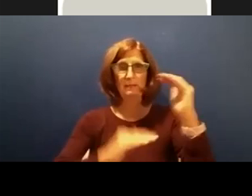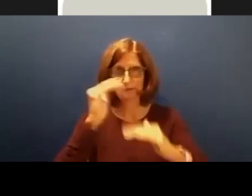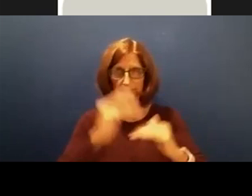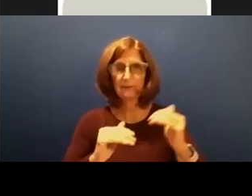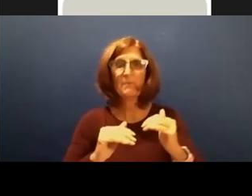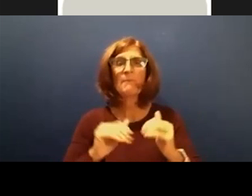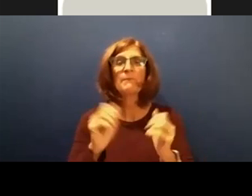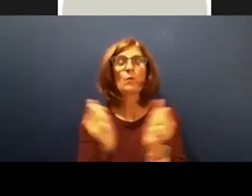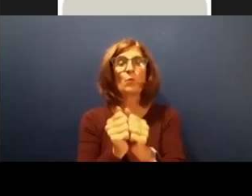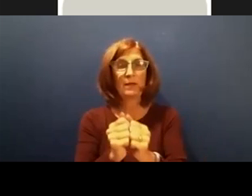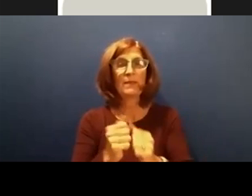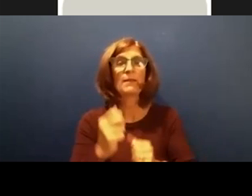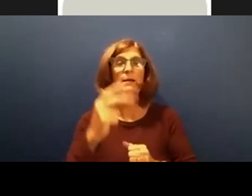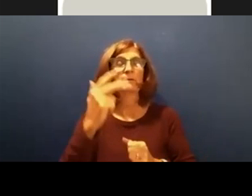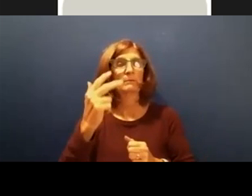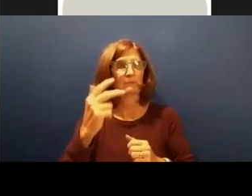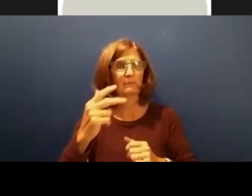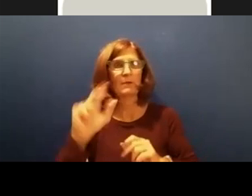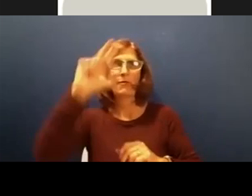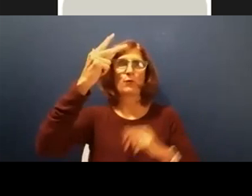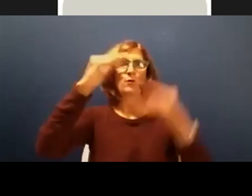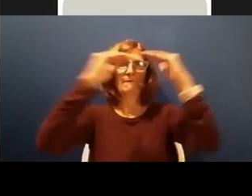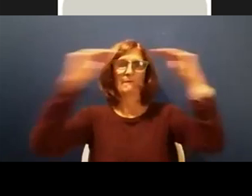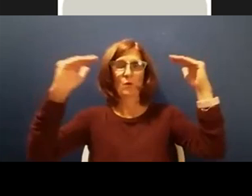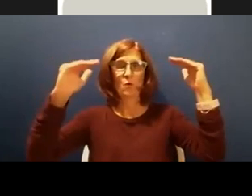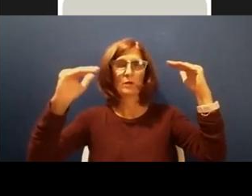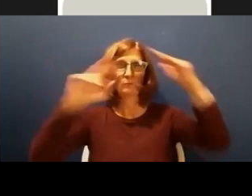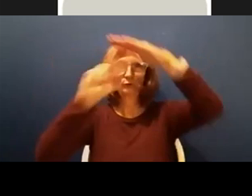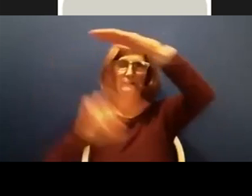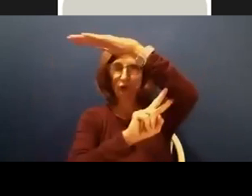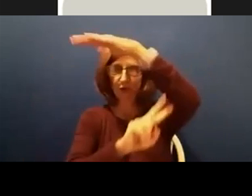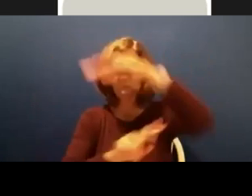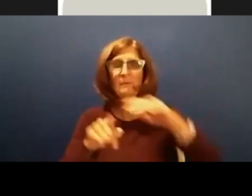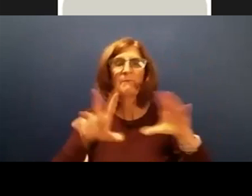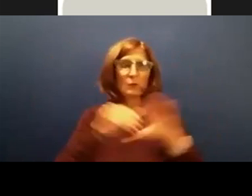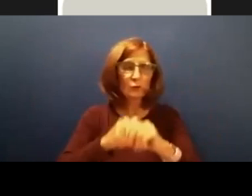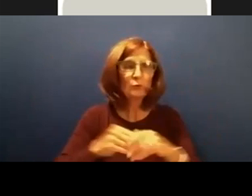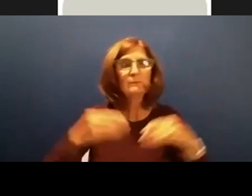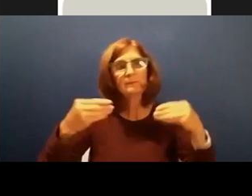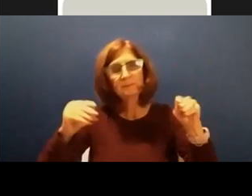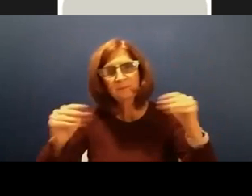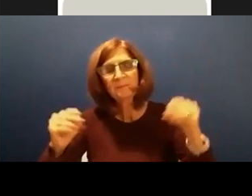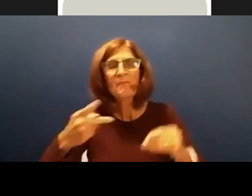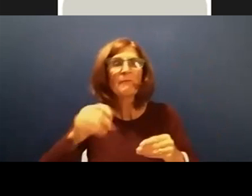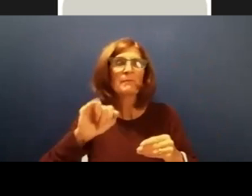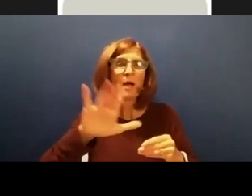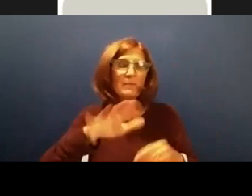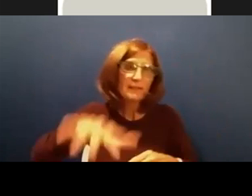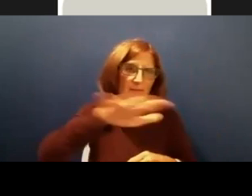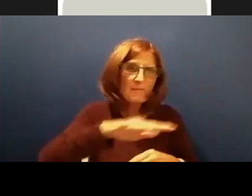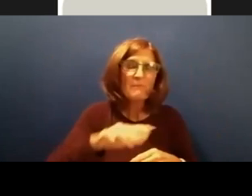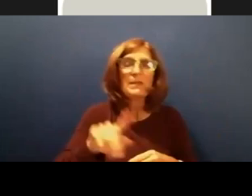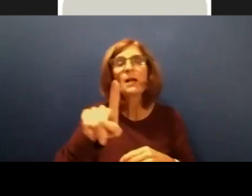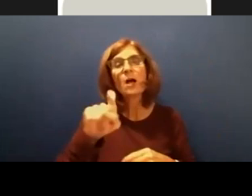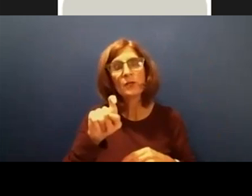3-story sky bridge. This site will include commercial space, a new public plaza, and 171